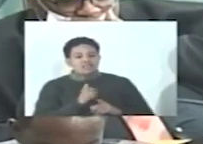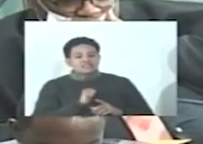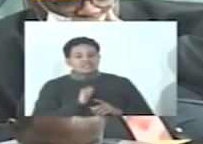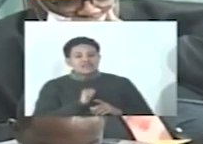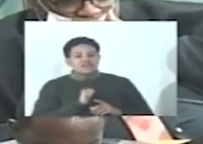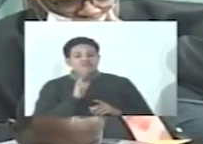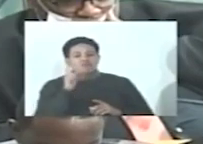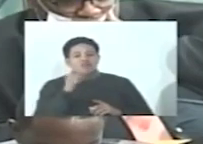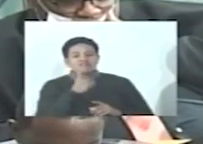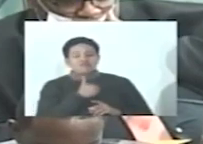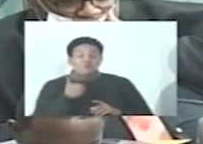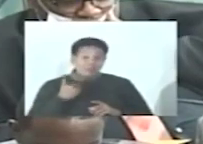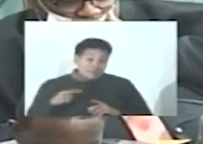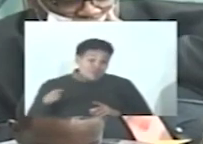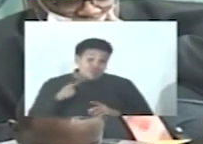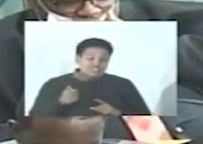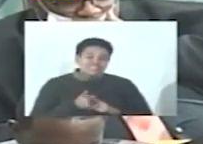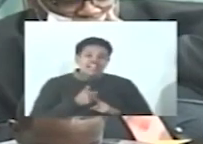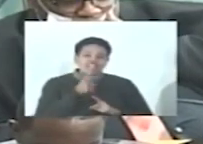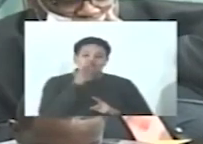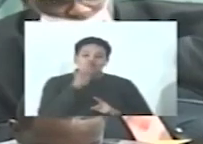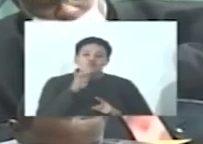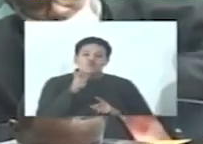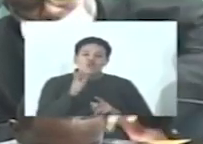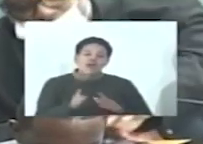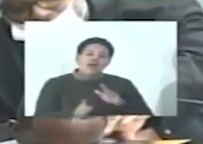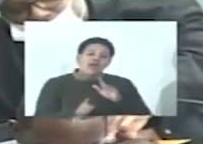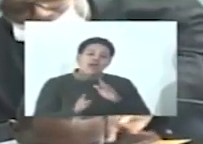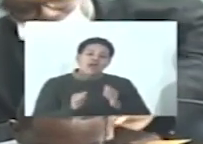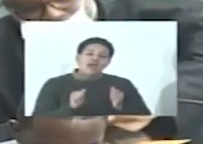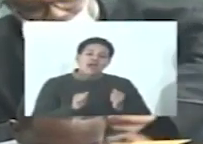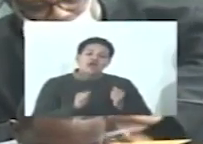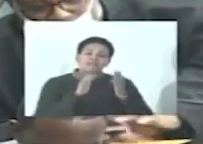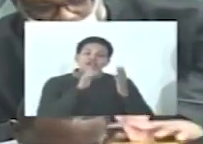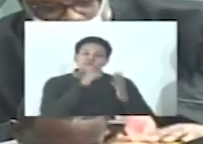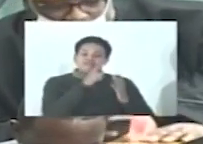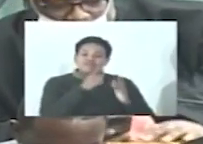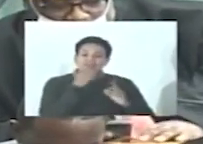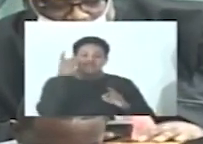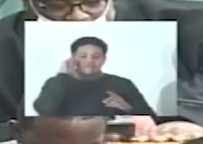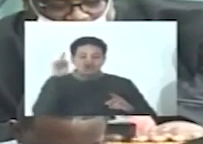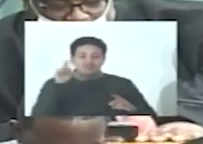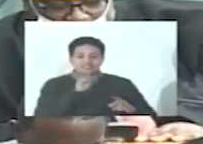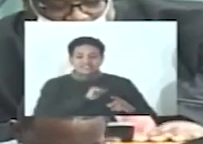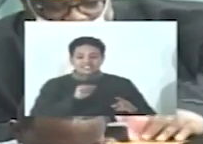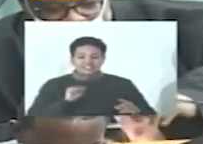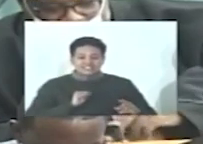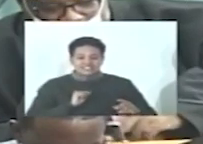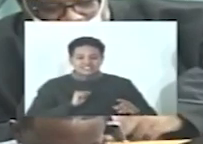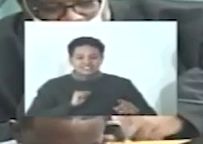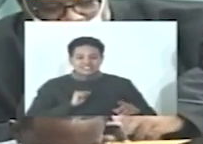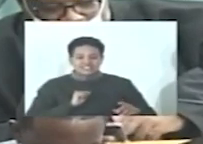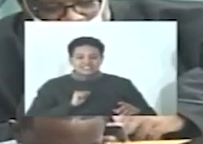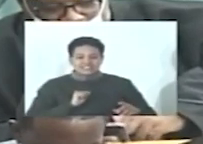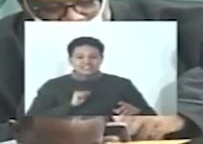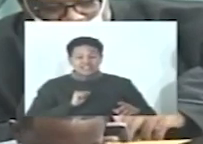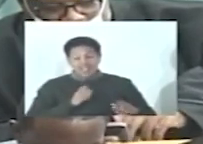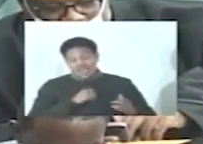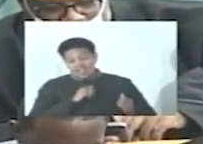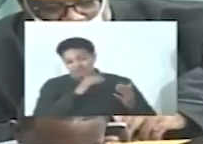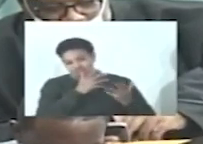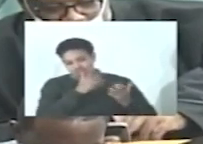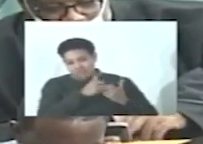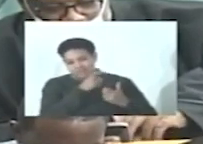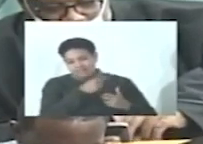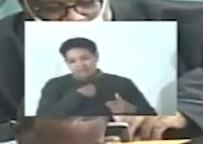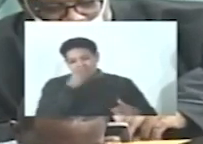was one of those members who appeared before him on behalf of the Senate, Mr. President. And